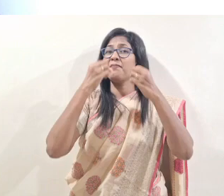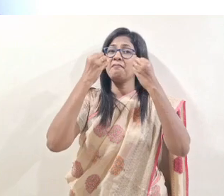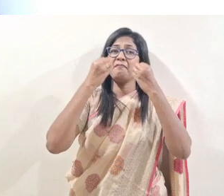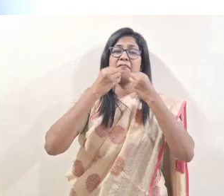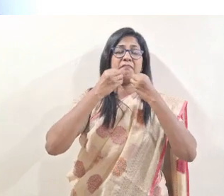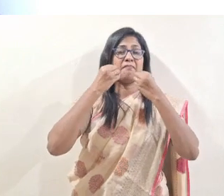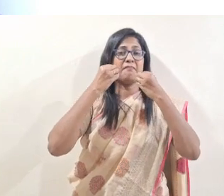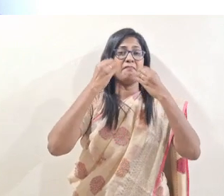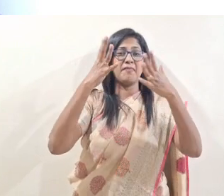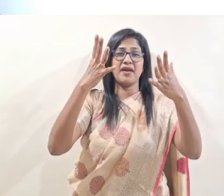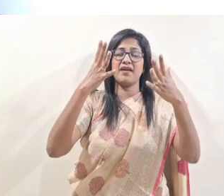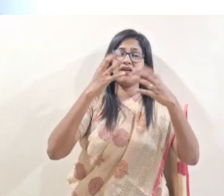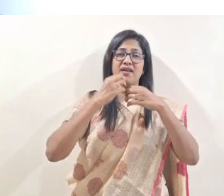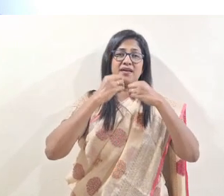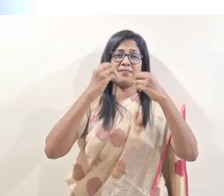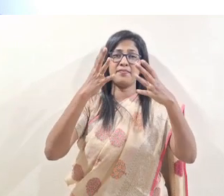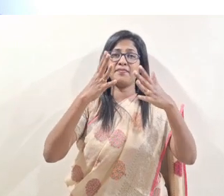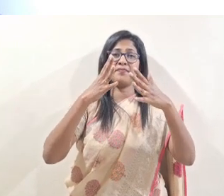intermodal